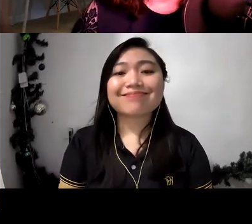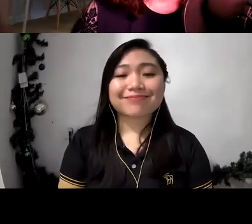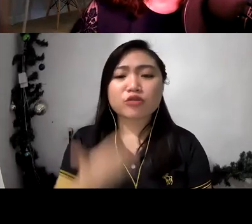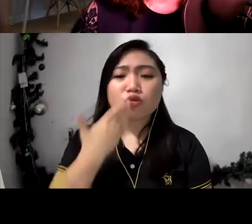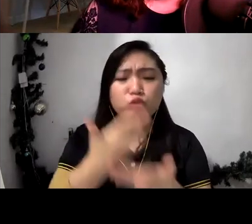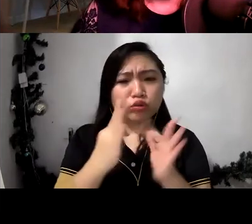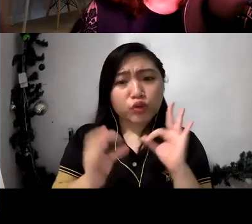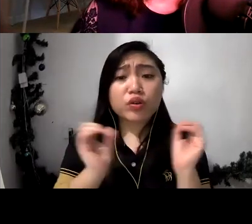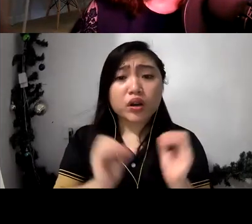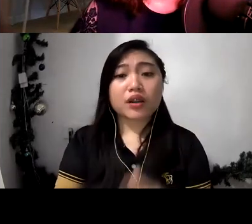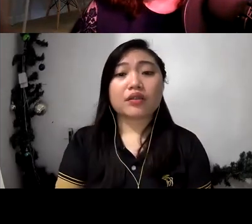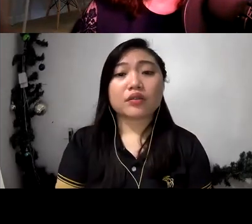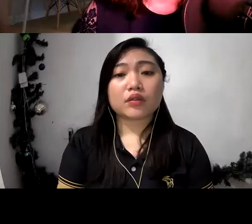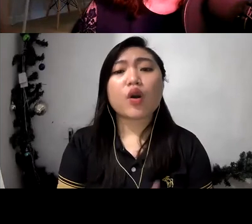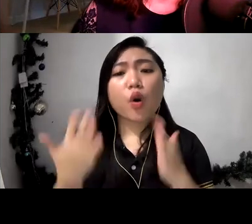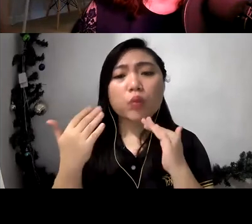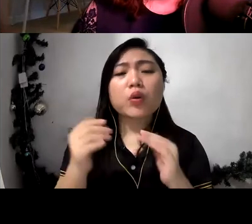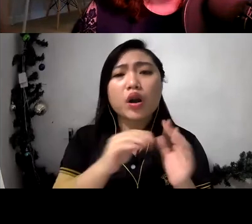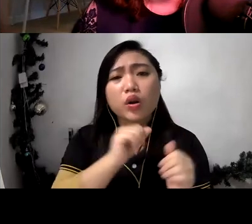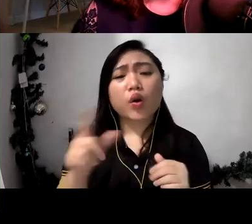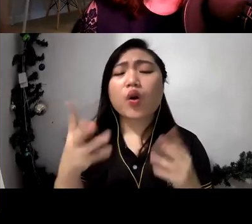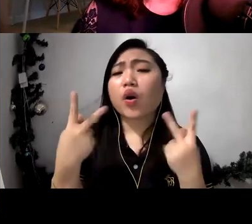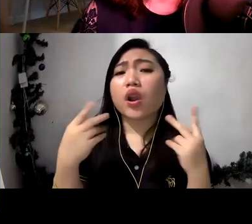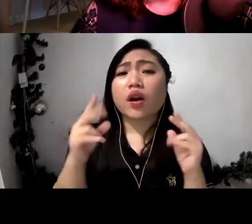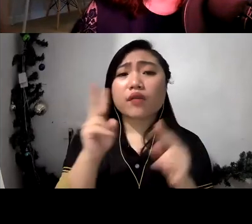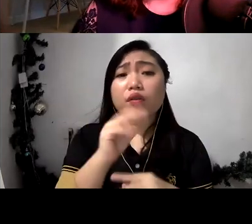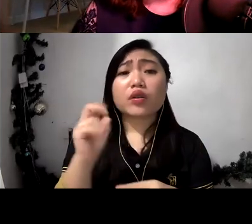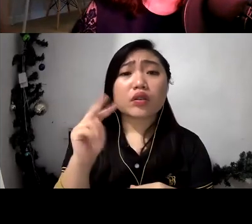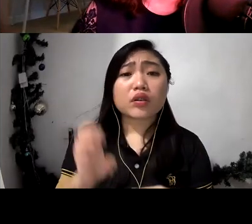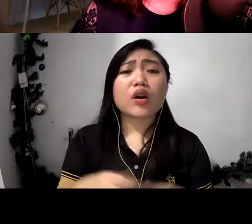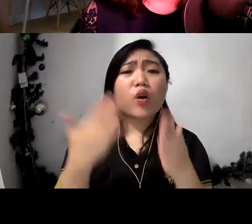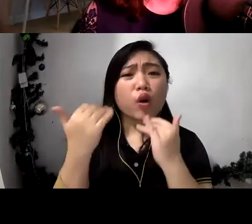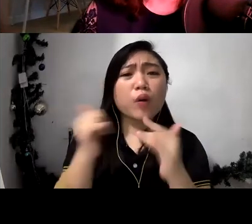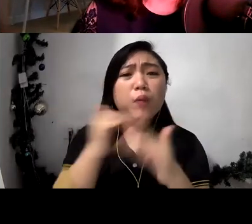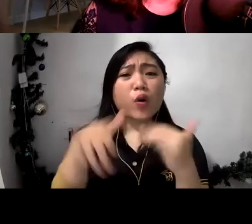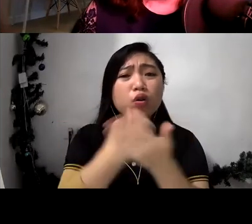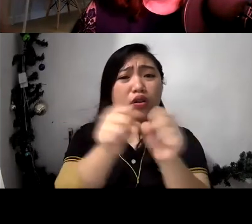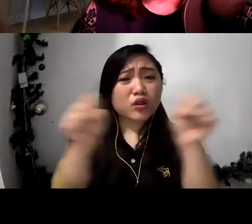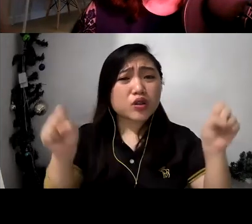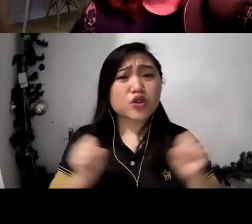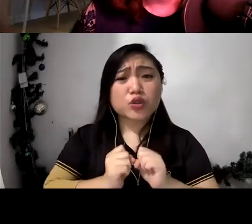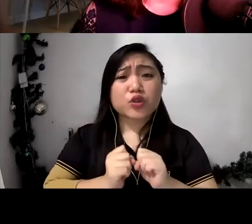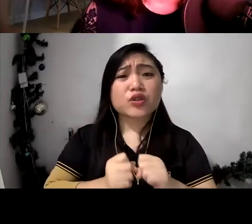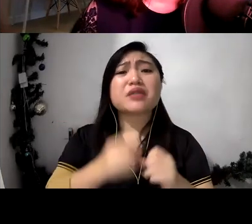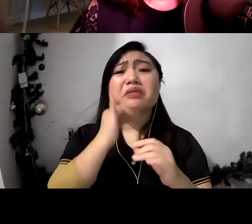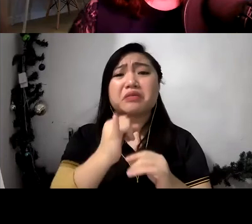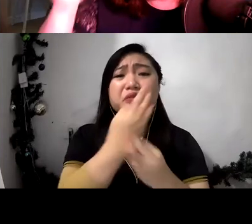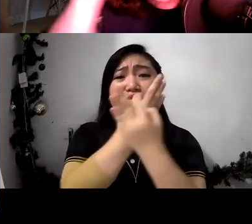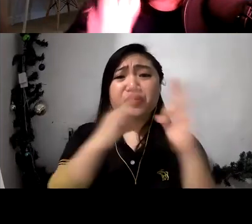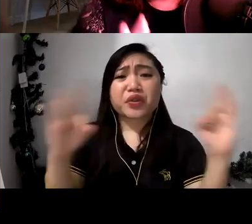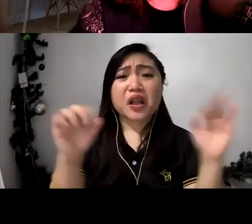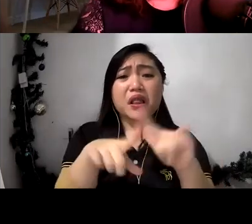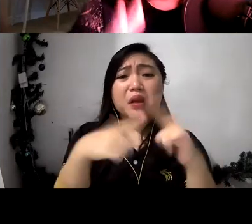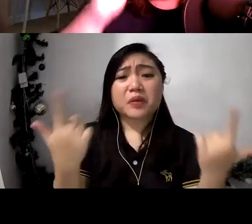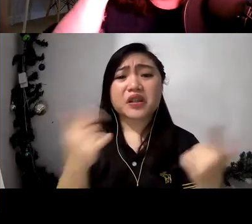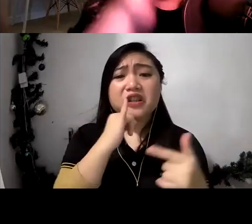So maganda po. Sana nga po ganyan. We maintain the space of the library as a sexual harassment free, no? But in any